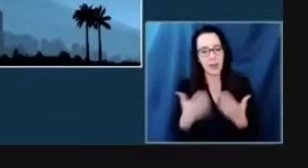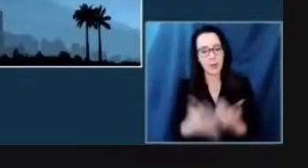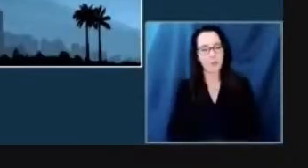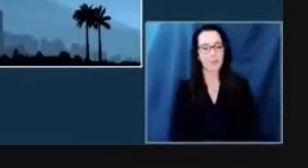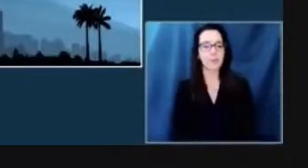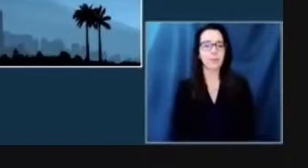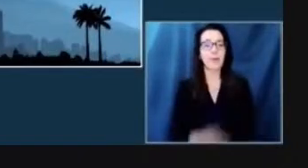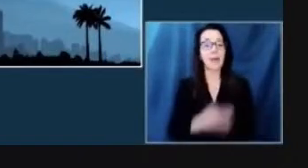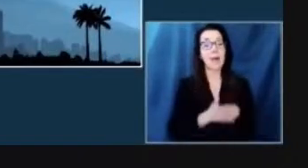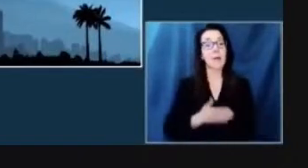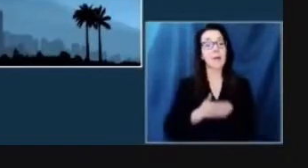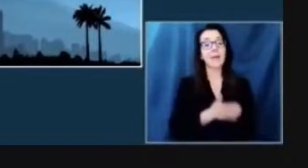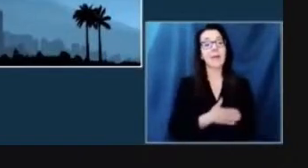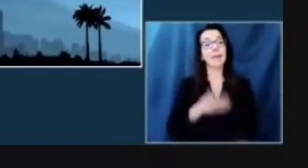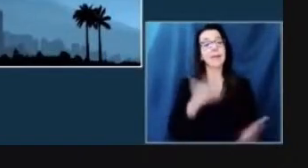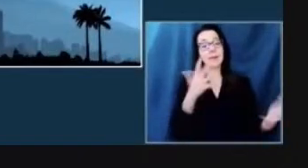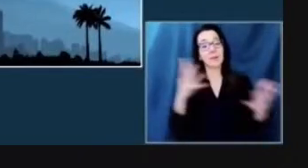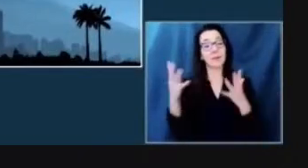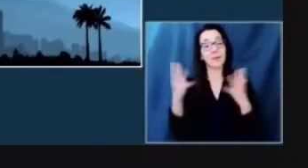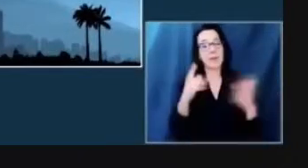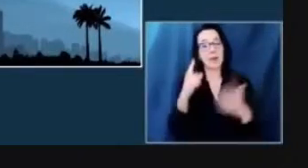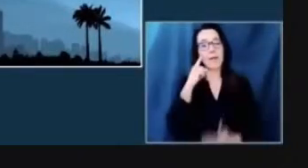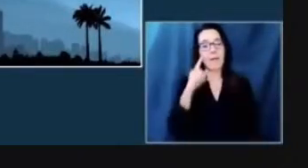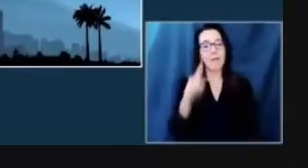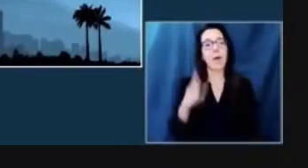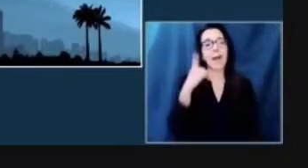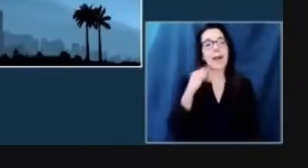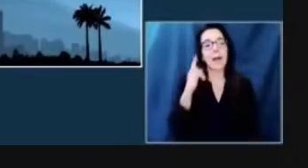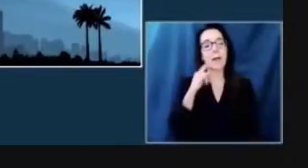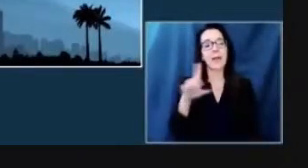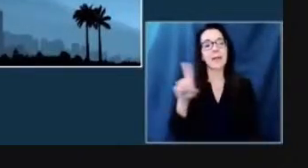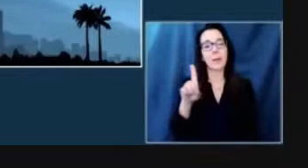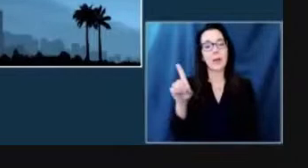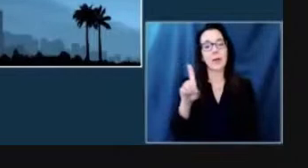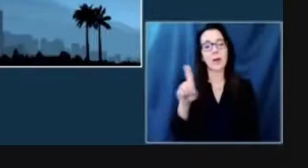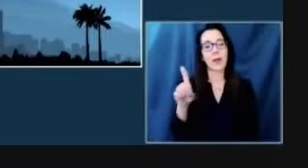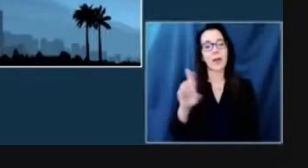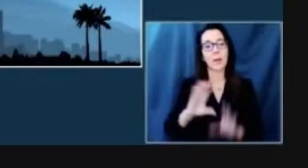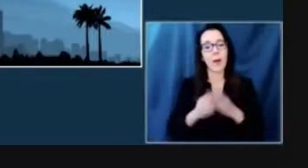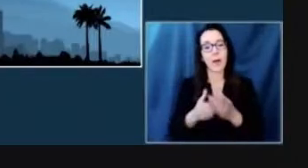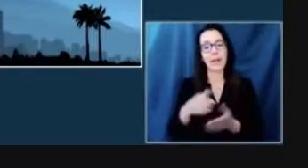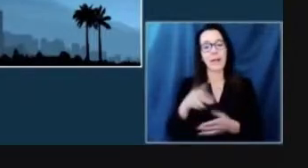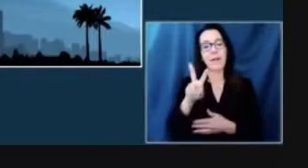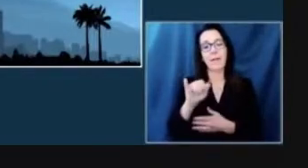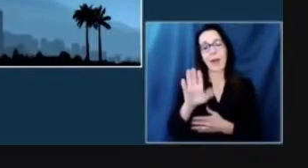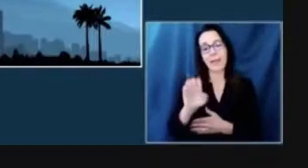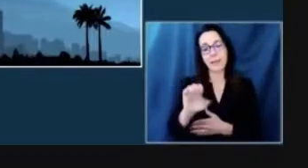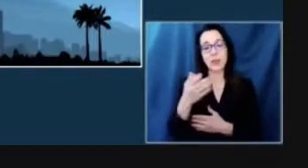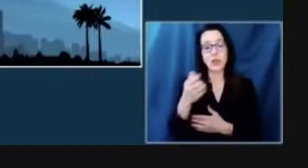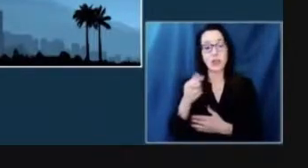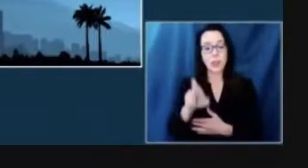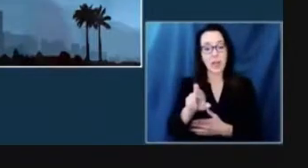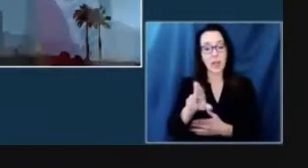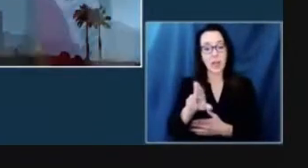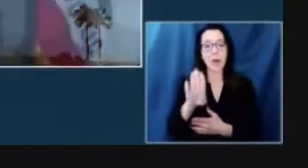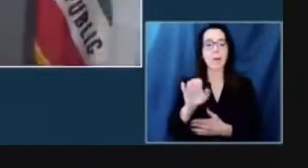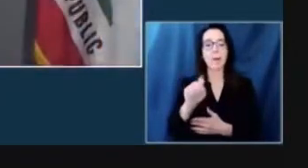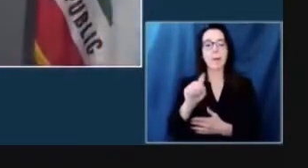Please give a virtual round of applause for California Democratic Party Vice Chair Betty Yee.